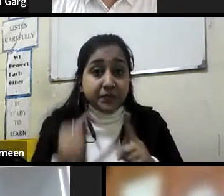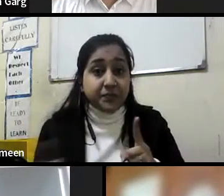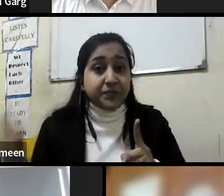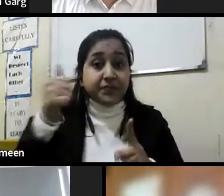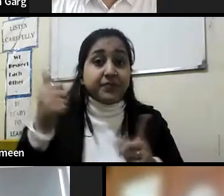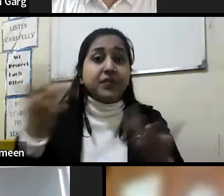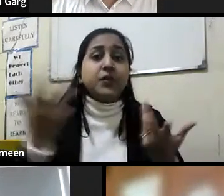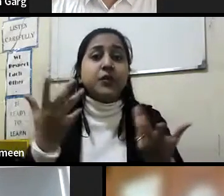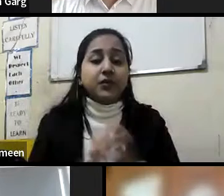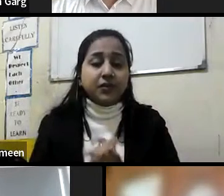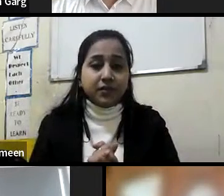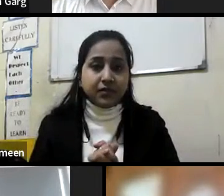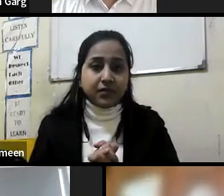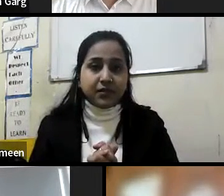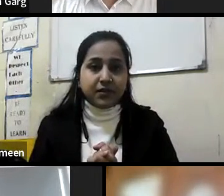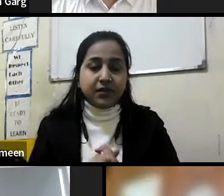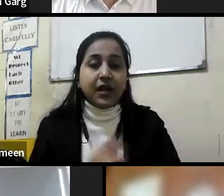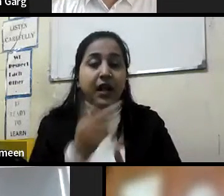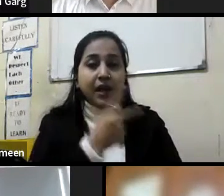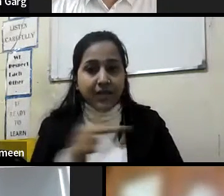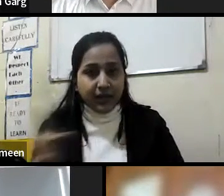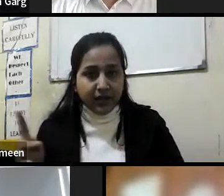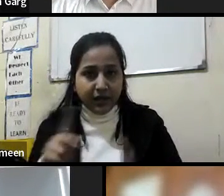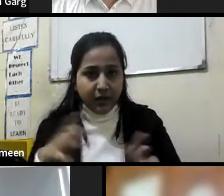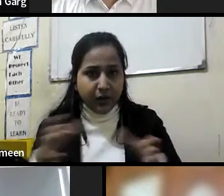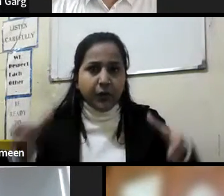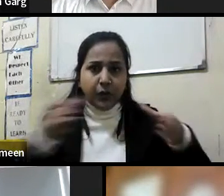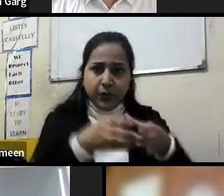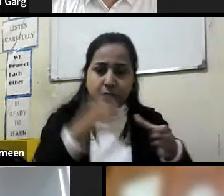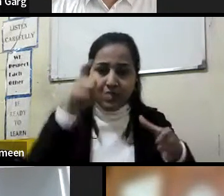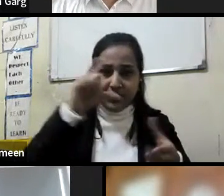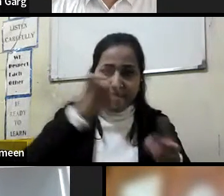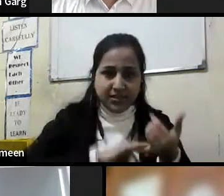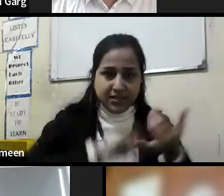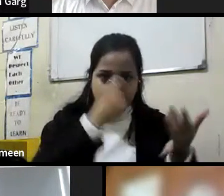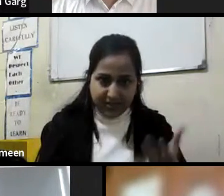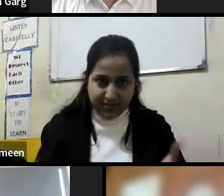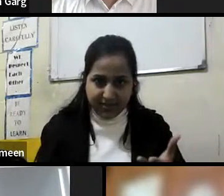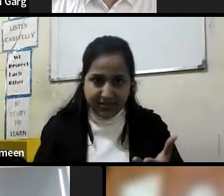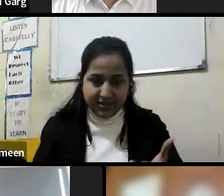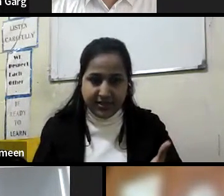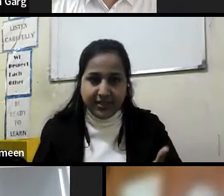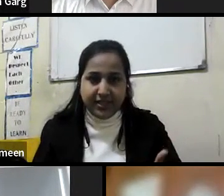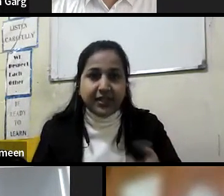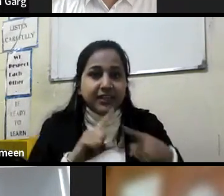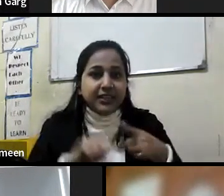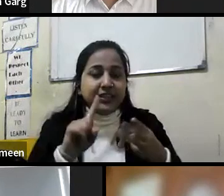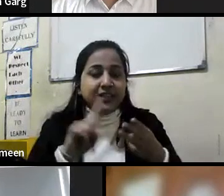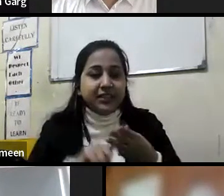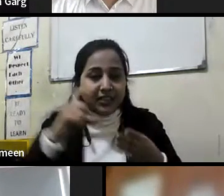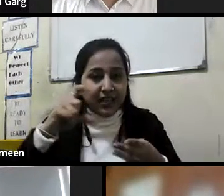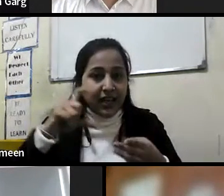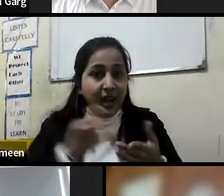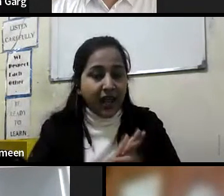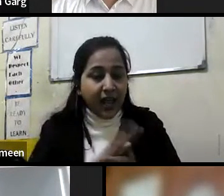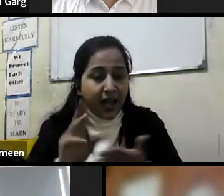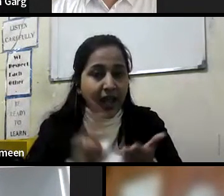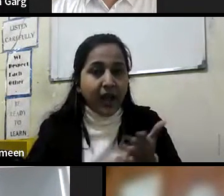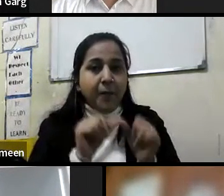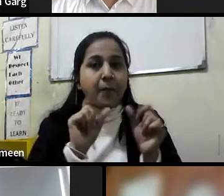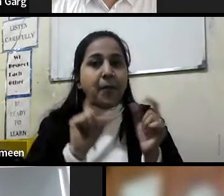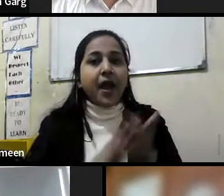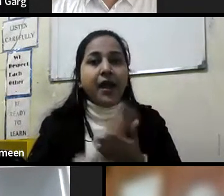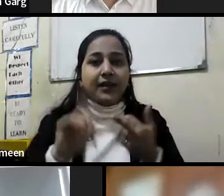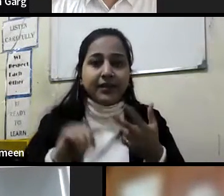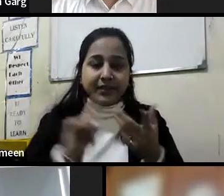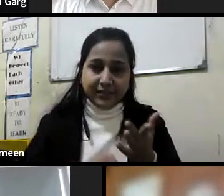Suisse, Rohit Rao, Group CSR Officer from Kotak Mahindra Bank, Ritesh Sinha, Head Projects from